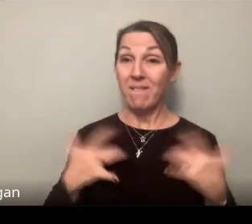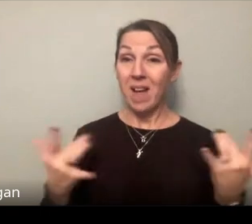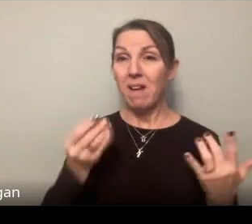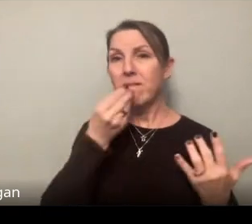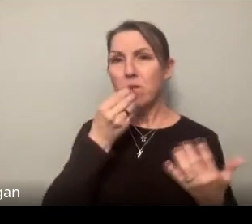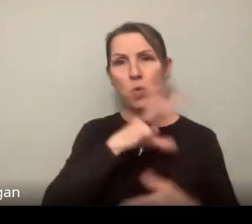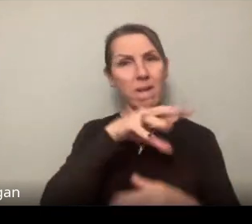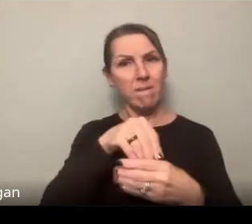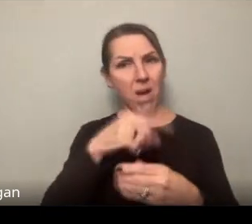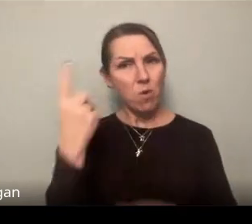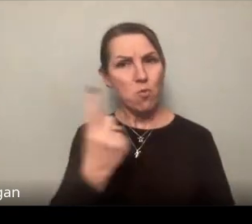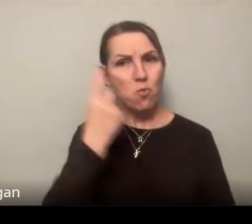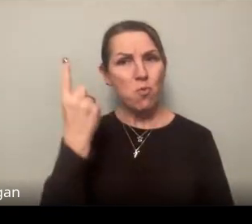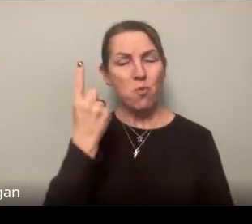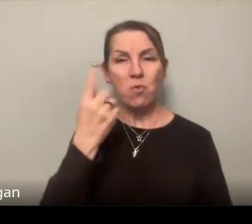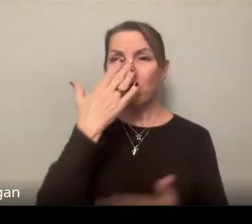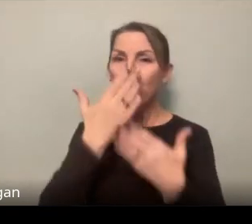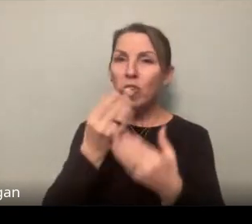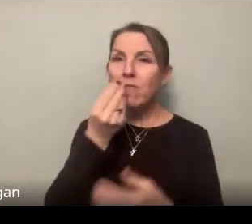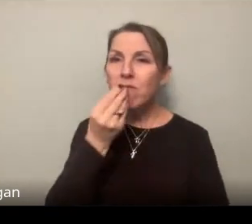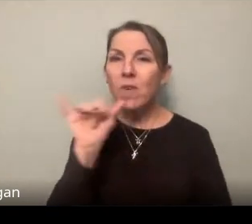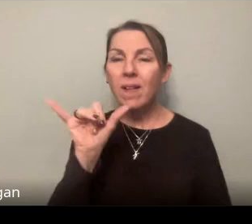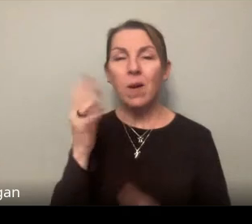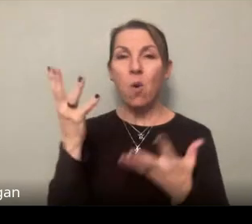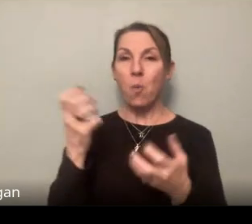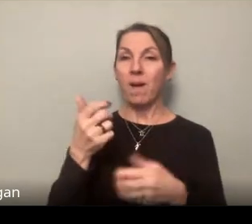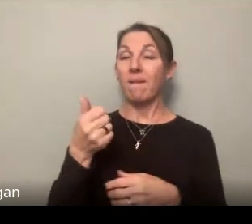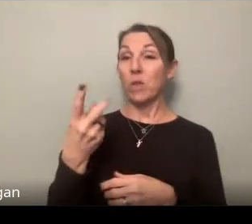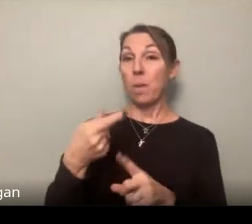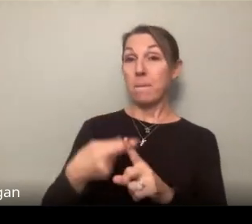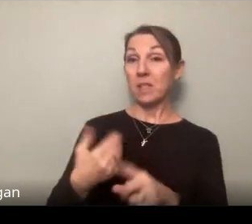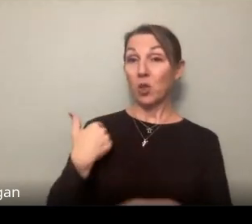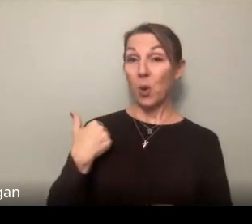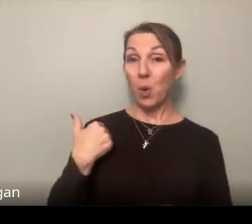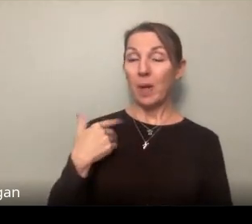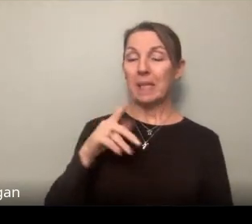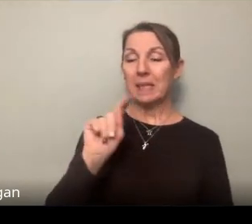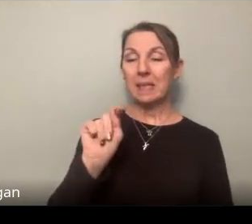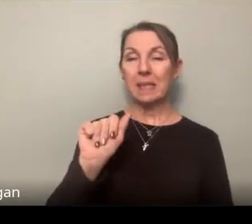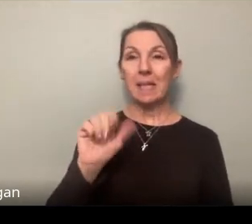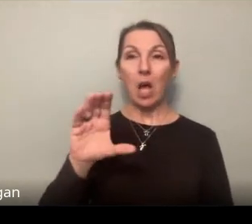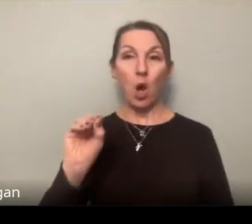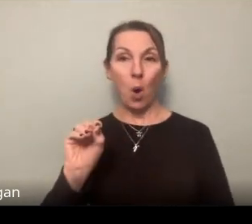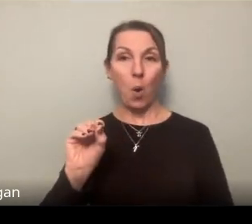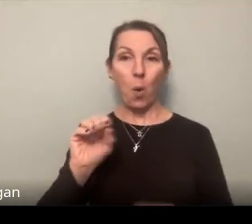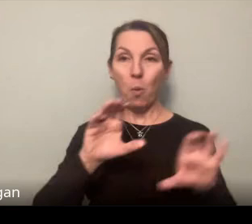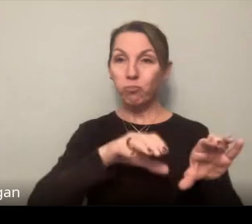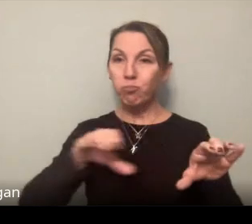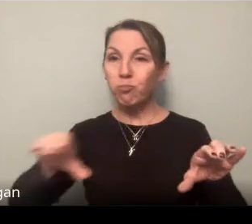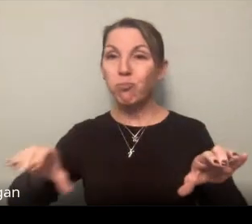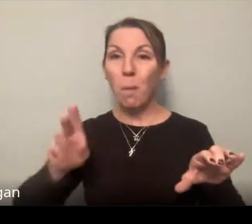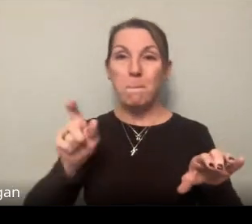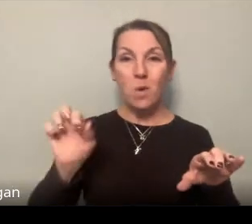always involved, and it's always like good food. Like we went a couple of months ago and we did like a taco bar, and although I'm